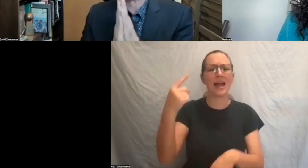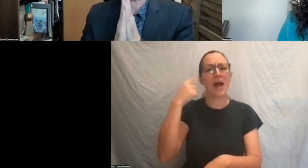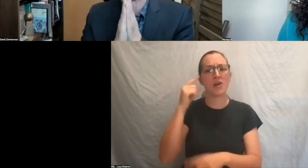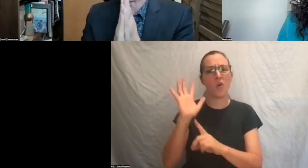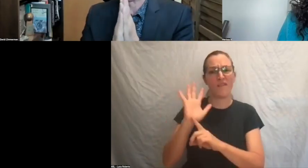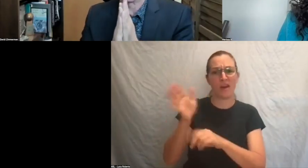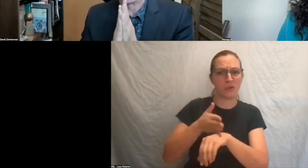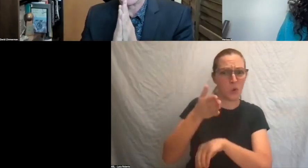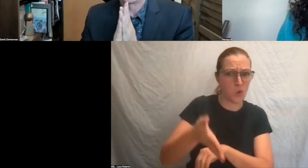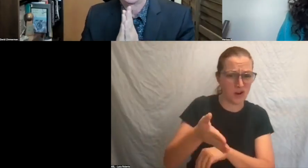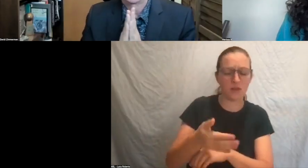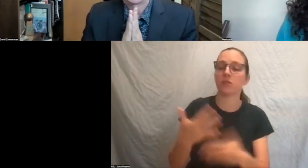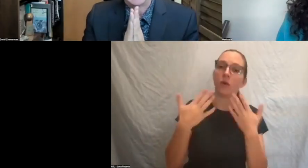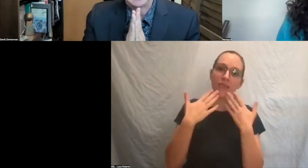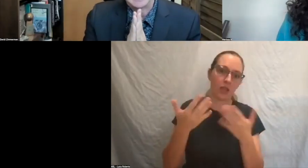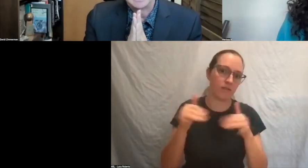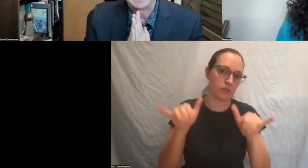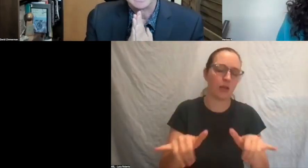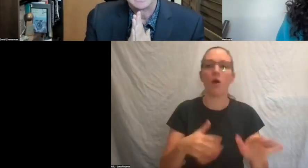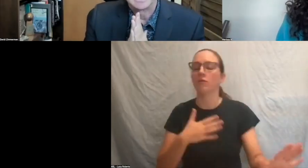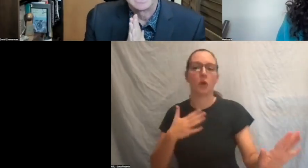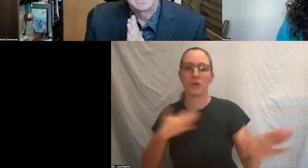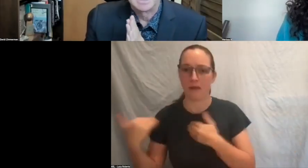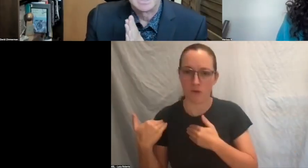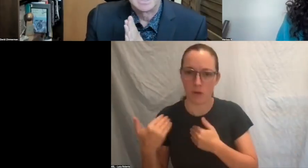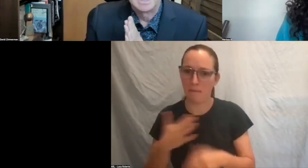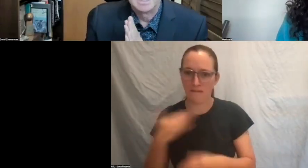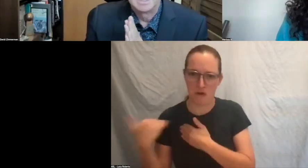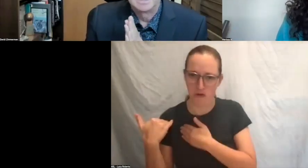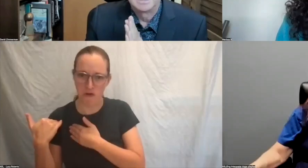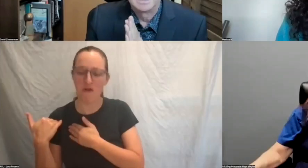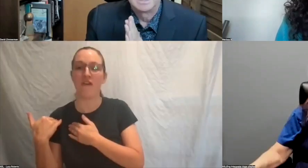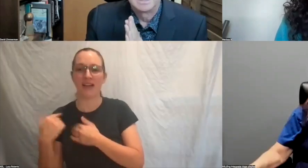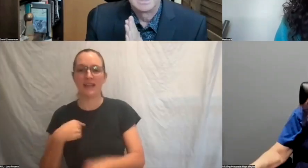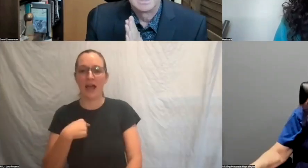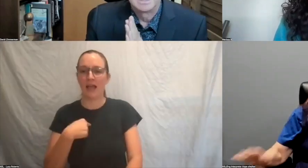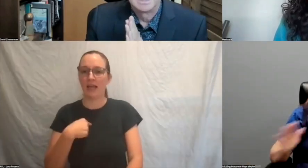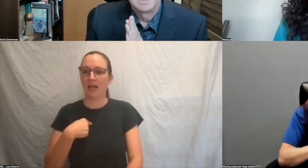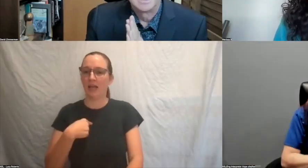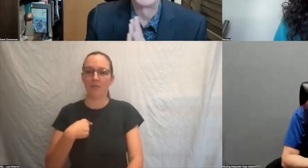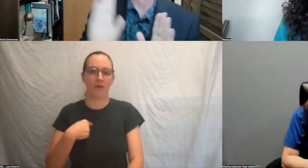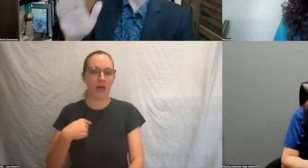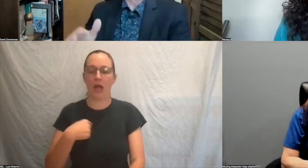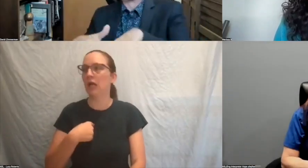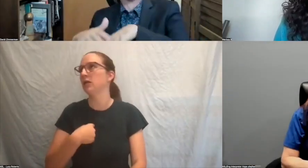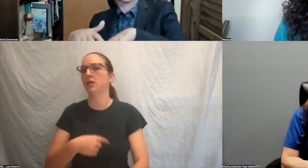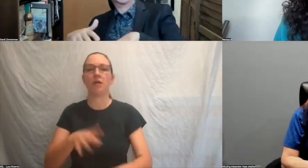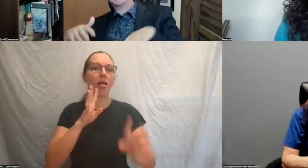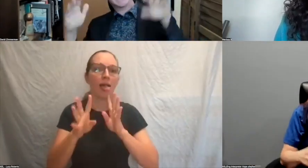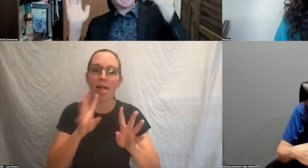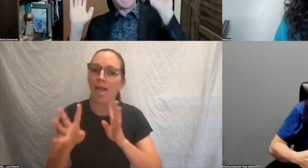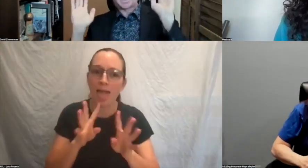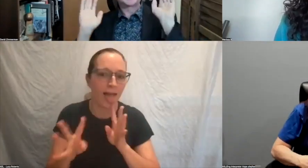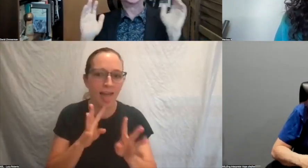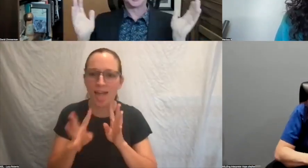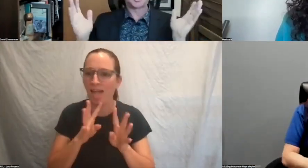over, so thank you for that. It's partially my fault because I am number one yapper. I love to go on and drag things